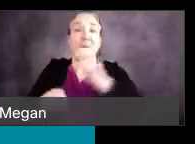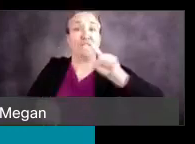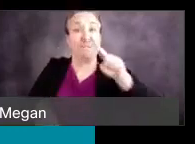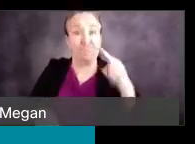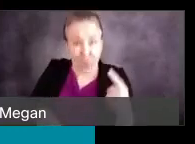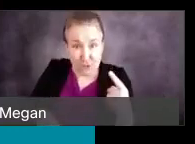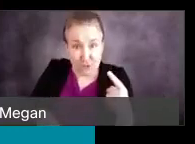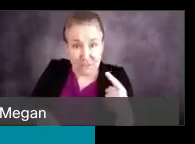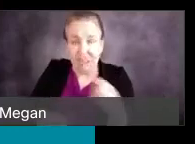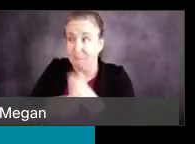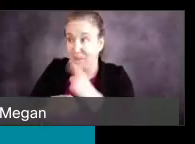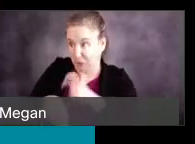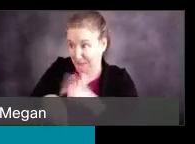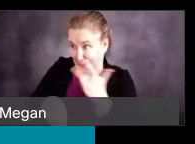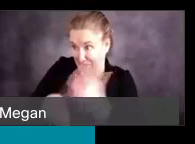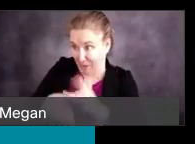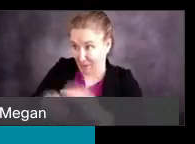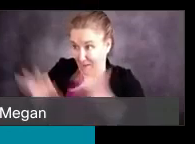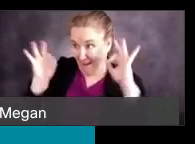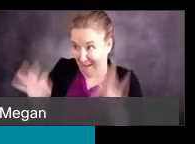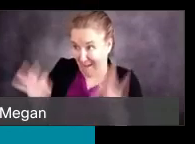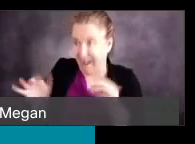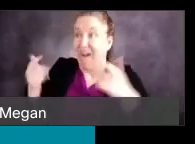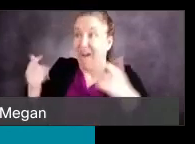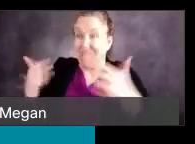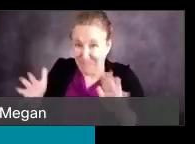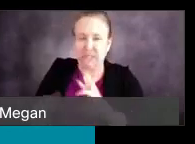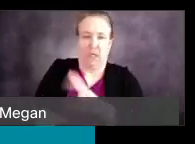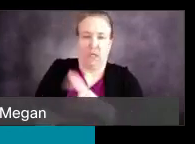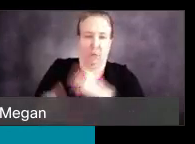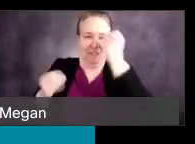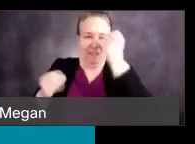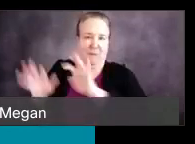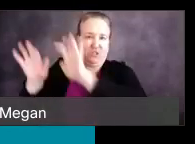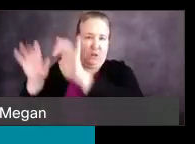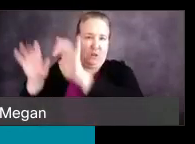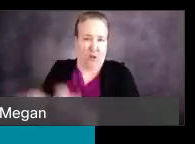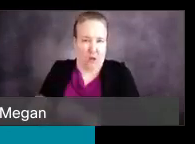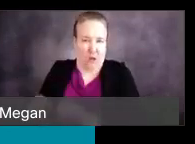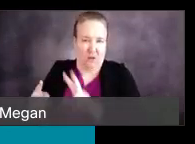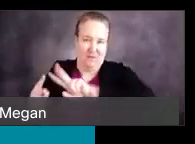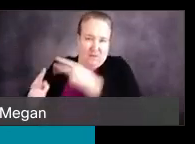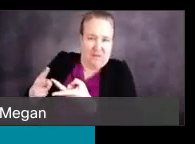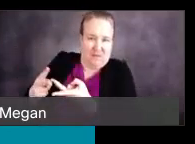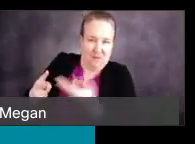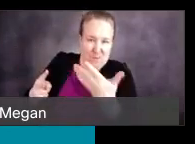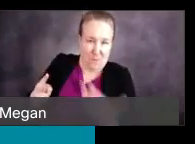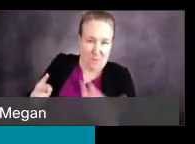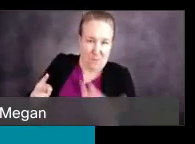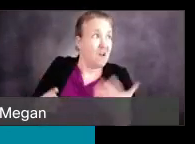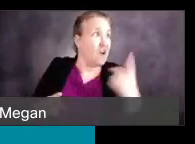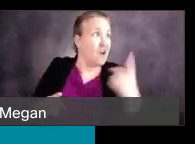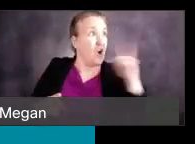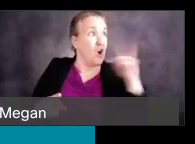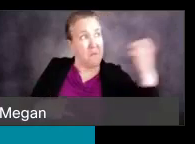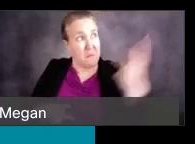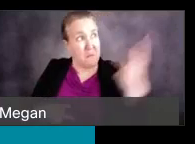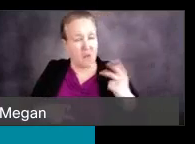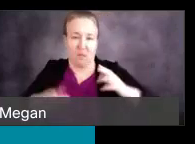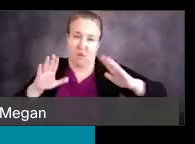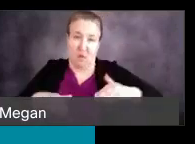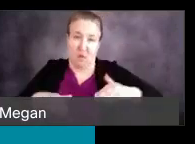sure you have that time slot, then enter your information. We have not yet heard back if this change can be